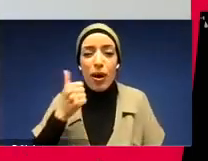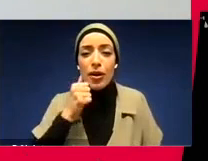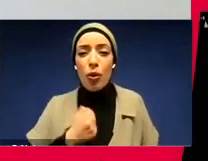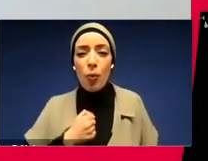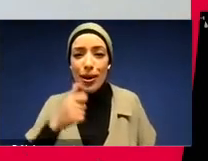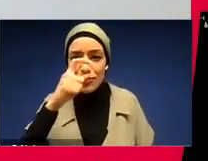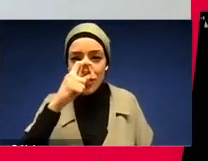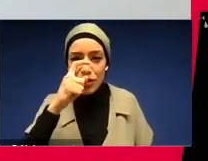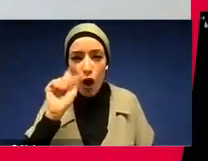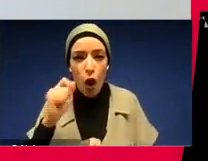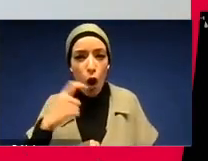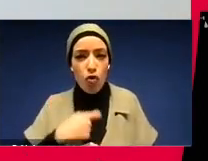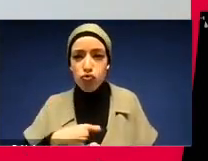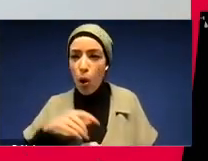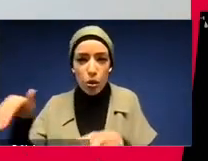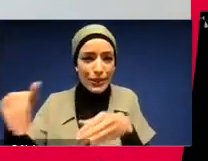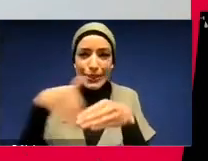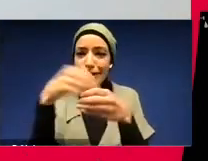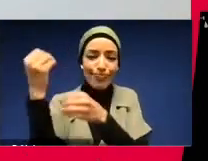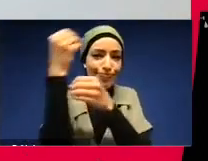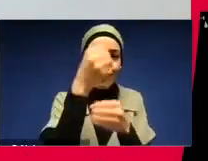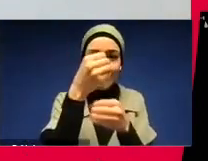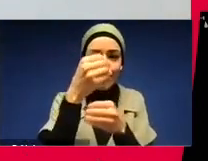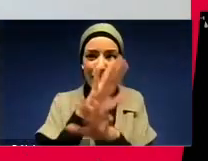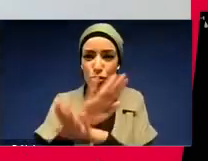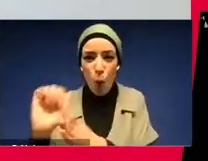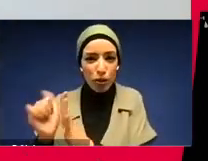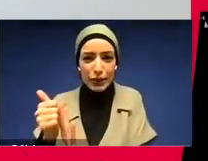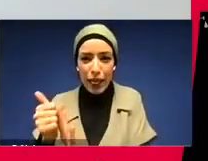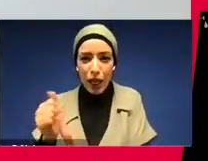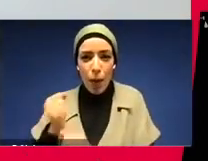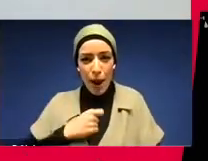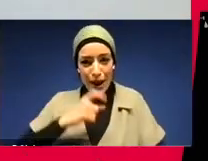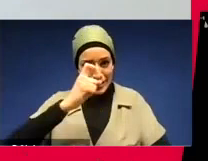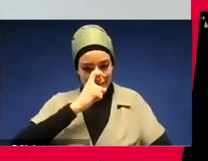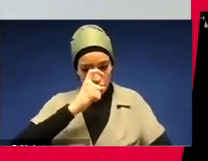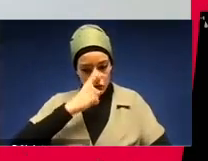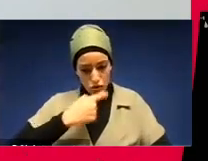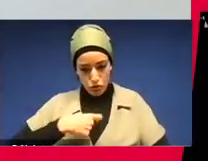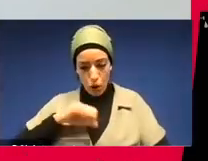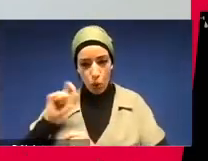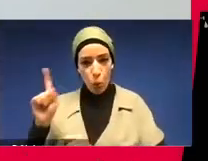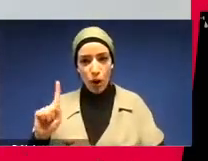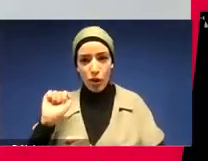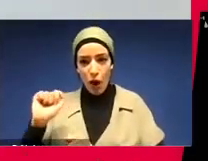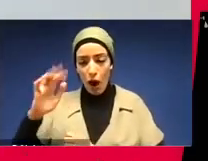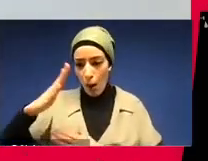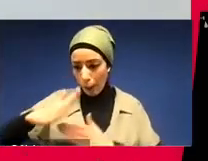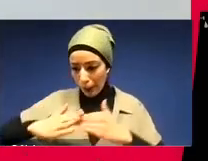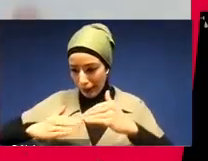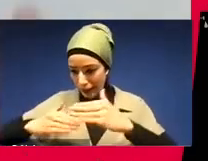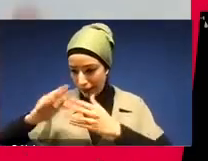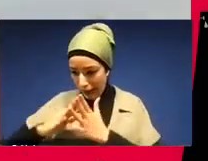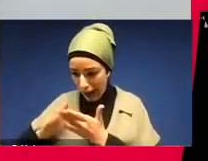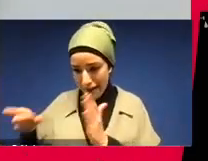the street. That's not what she's good at. My sister's role for our struggle is her building an education system, and that's